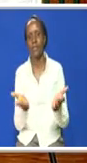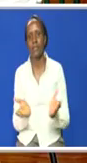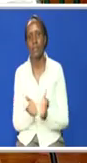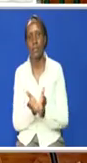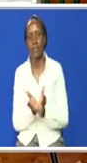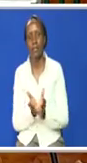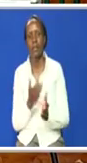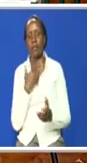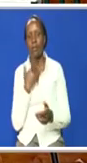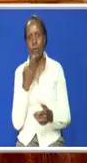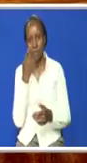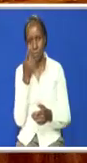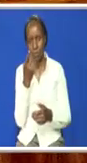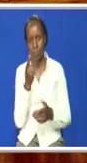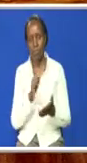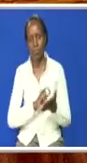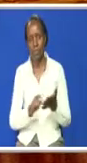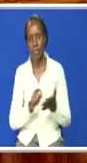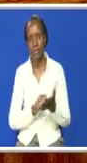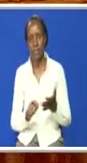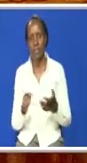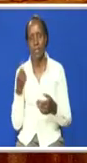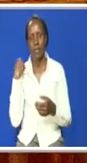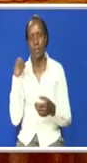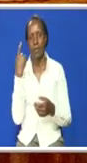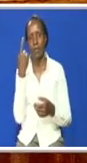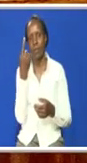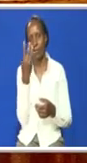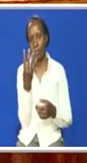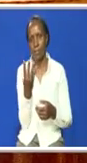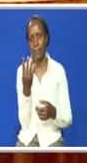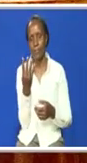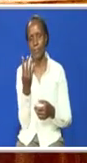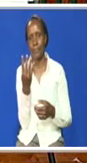I want you to write number 4.